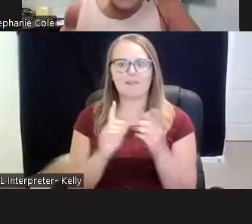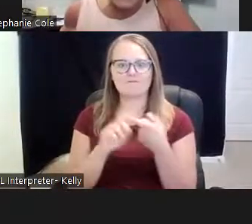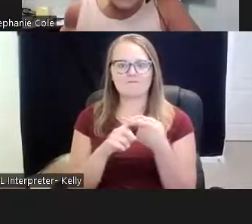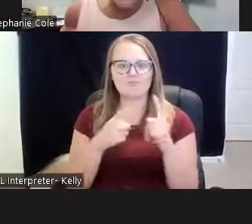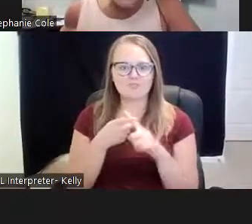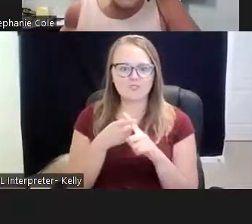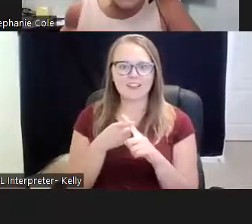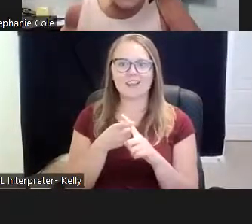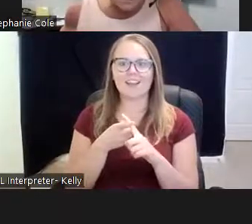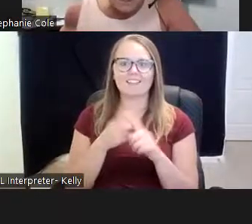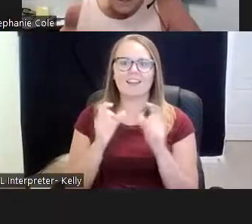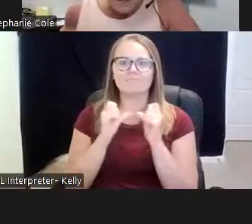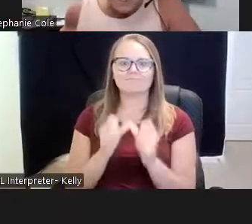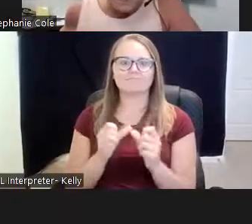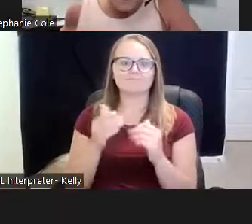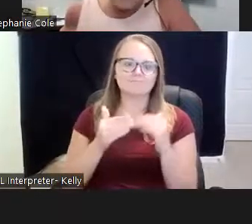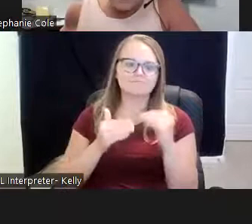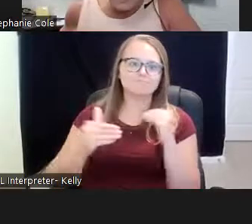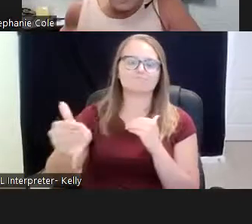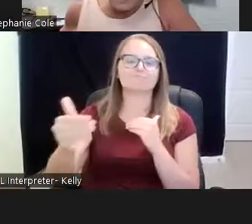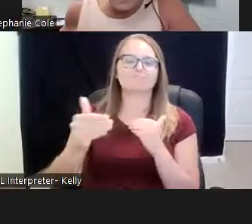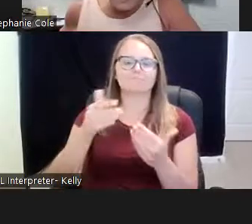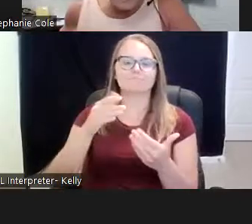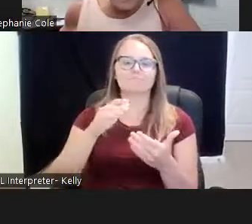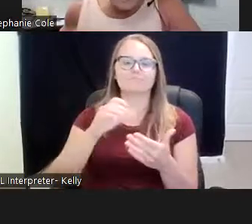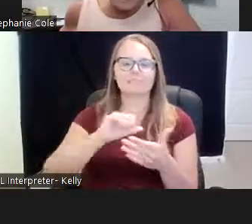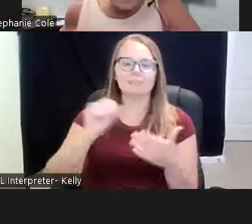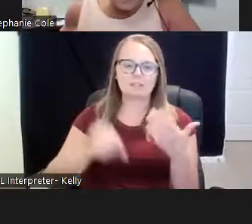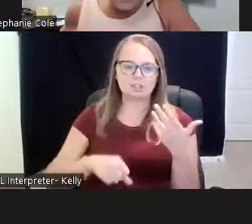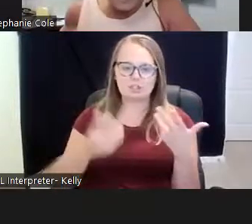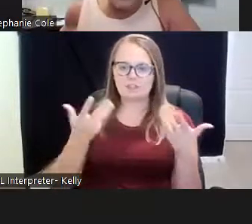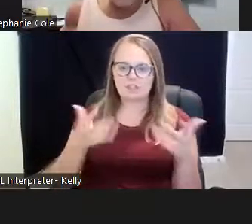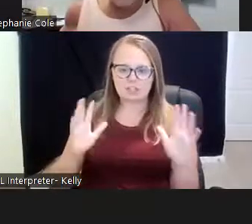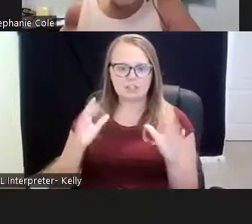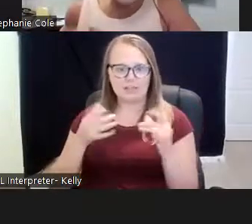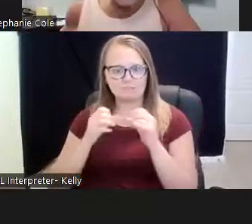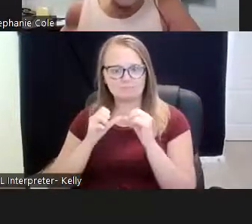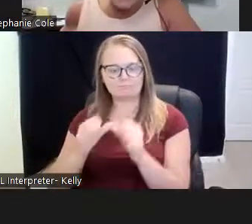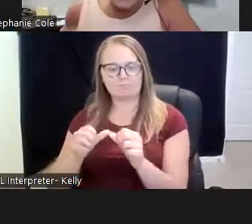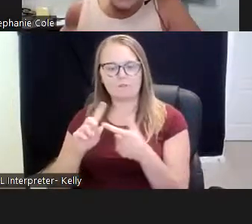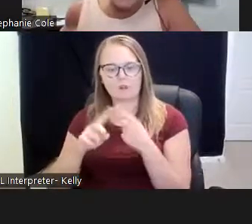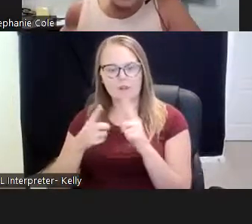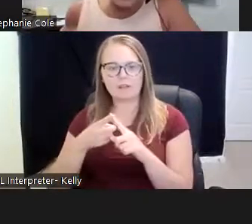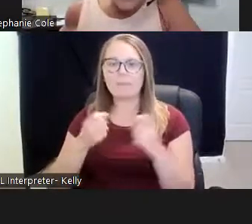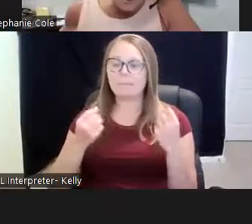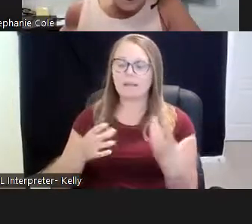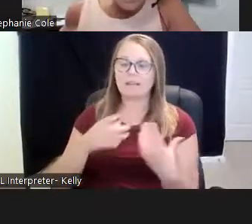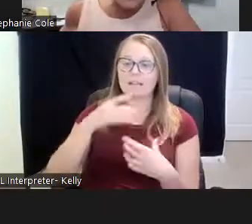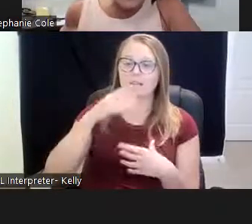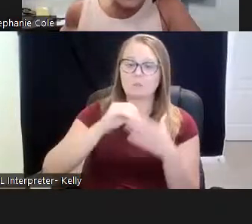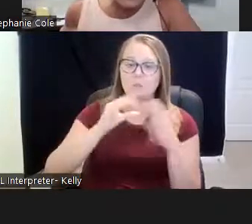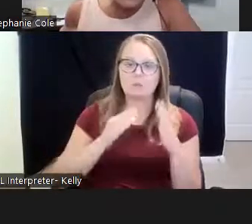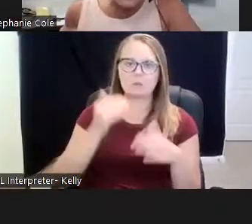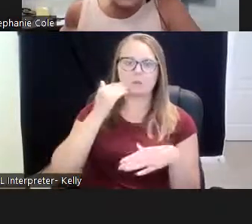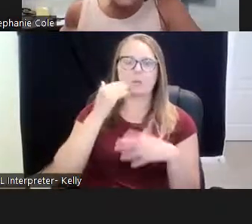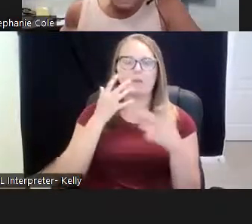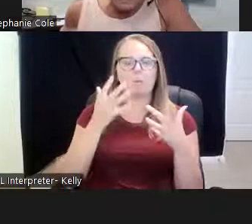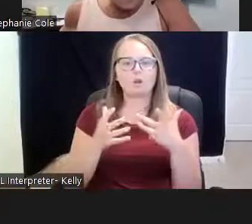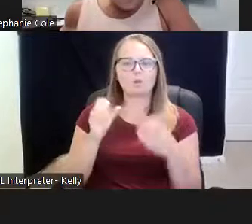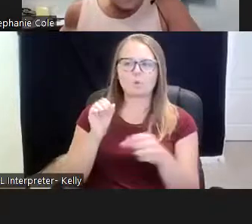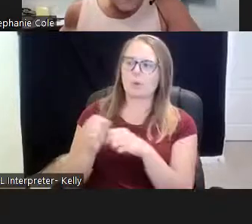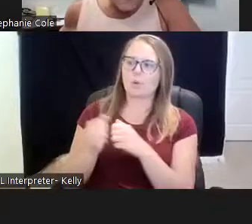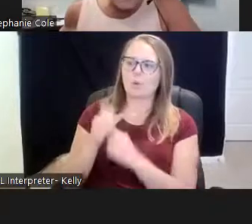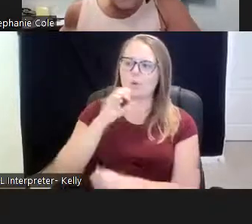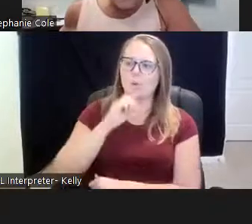beyond the academic semester. And for the students, many have learned that they would now like to have a career working with older adults, which